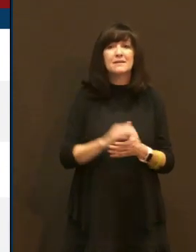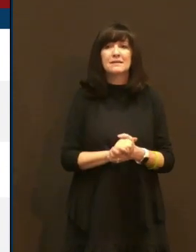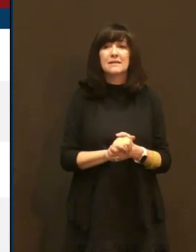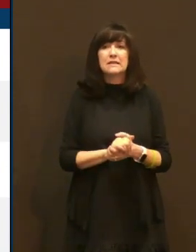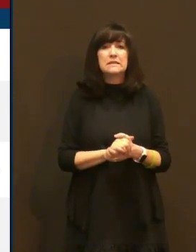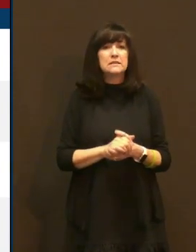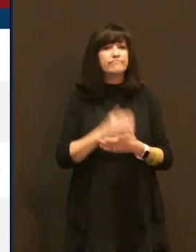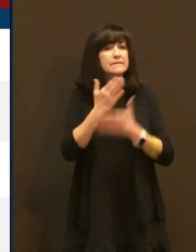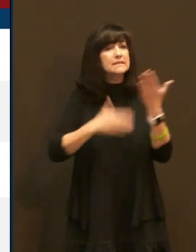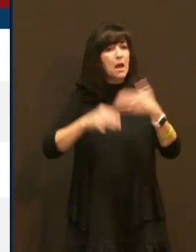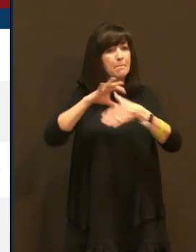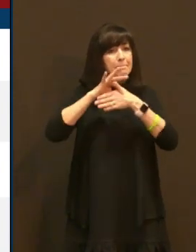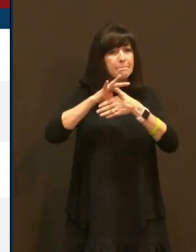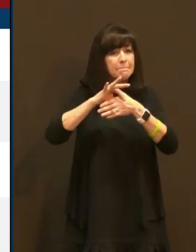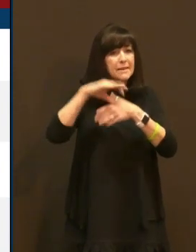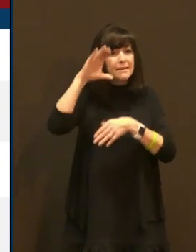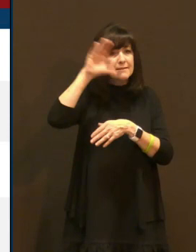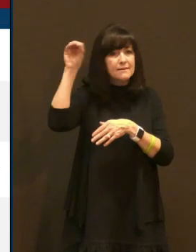meat plant